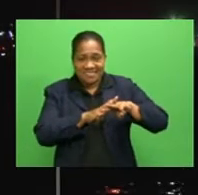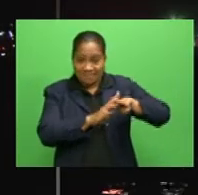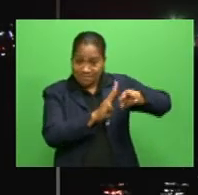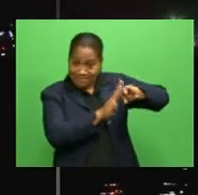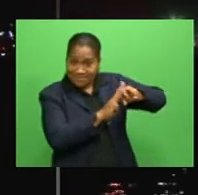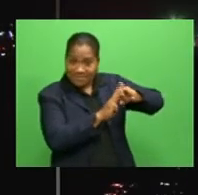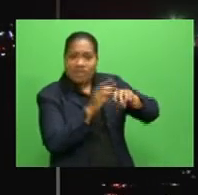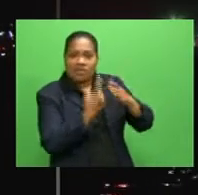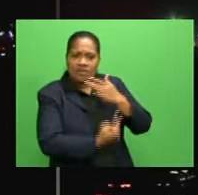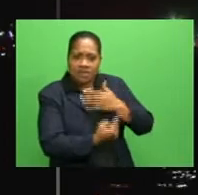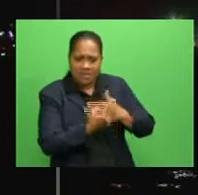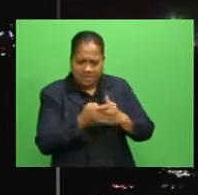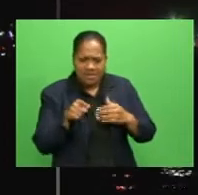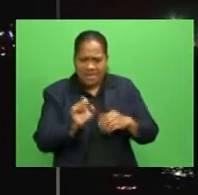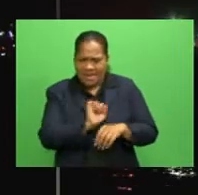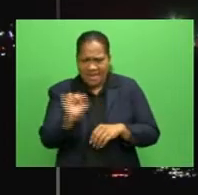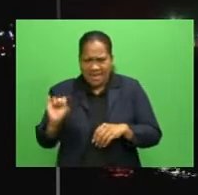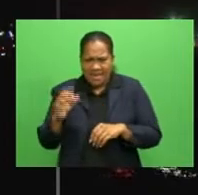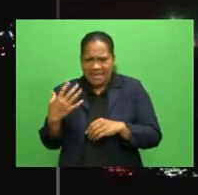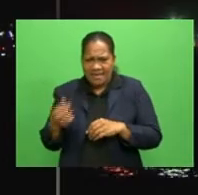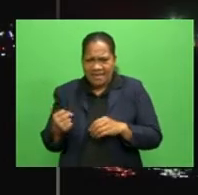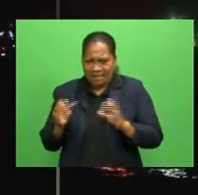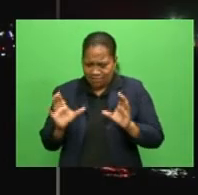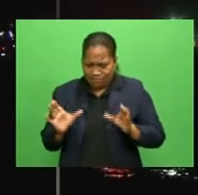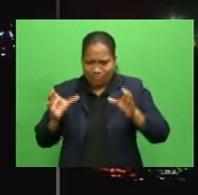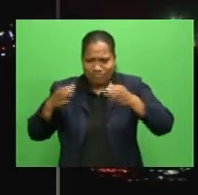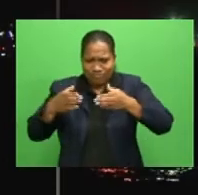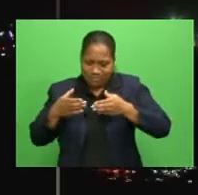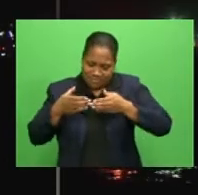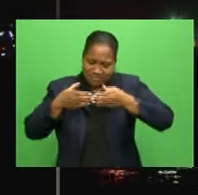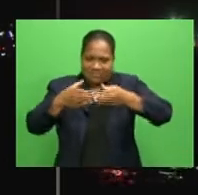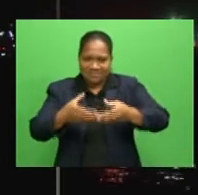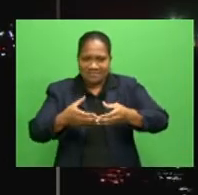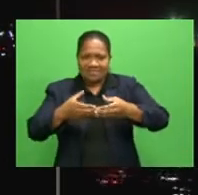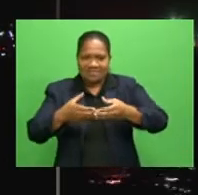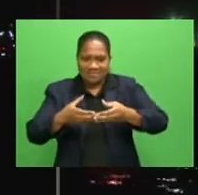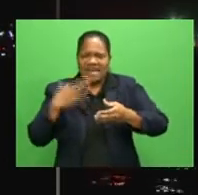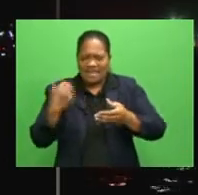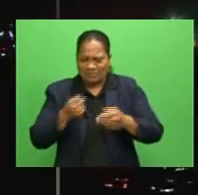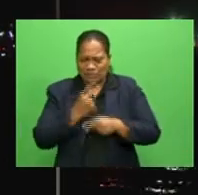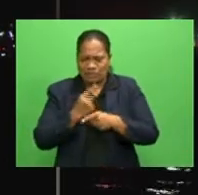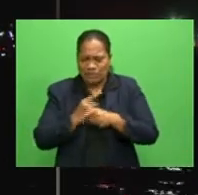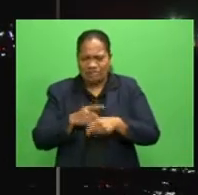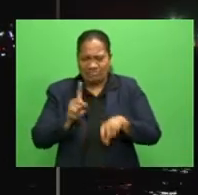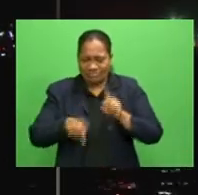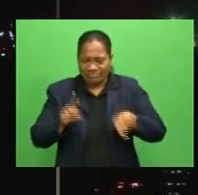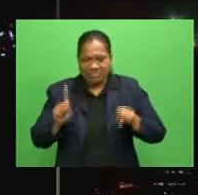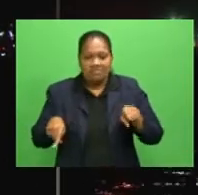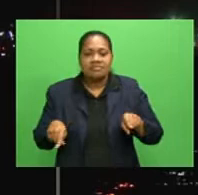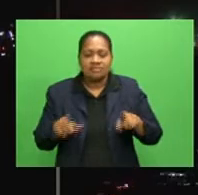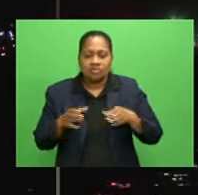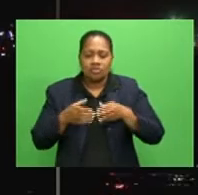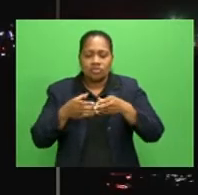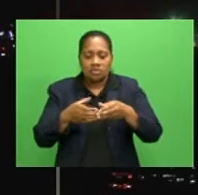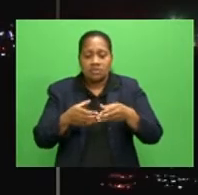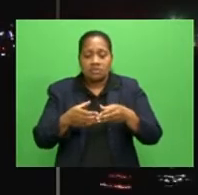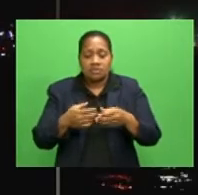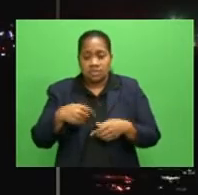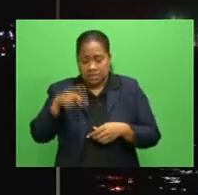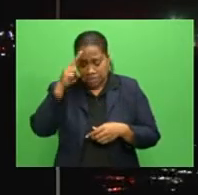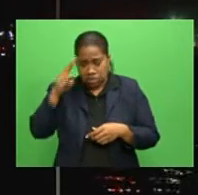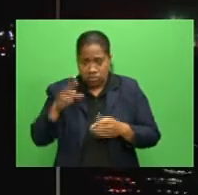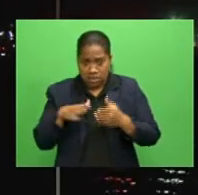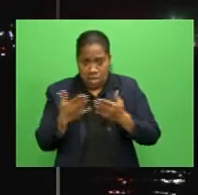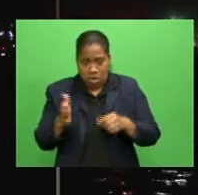they're united despite talk of a breakaway party in the works. FBC News understands the notion of forming a new party is being floated